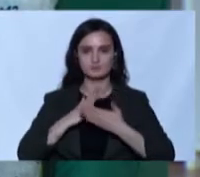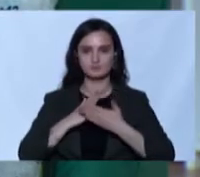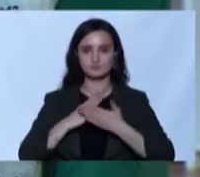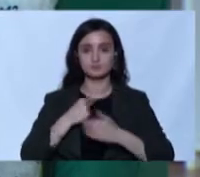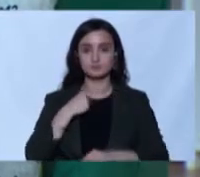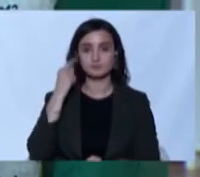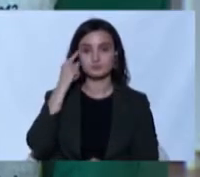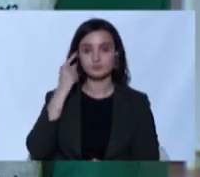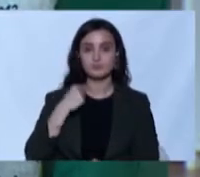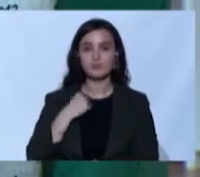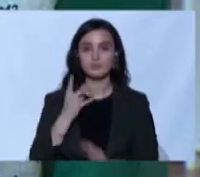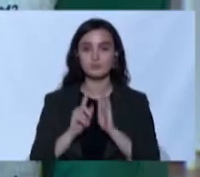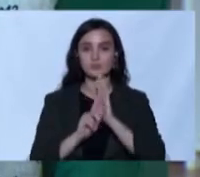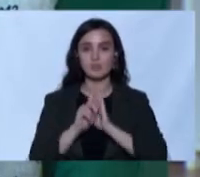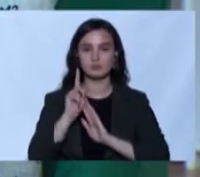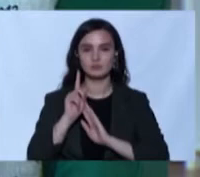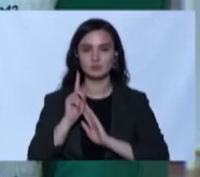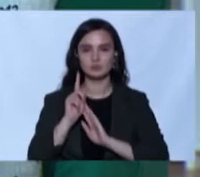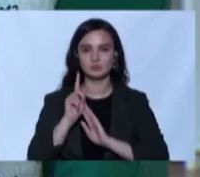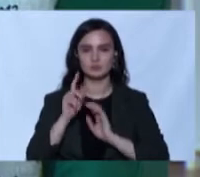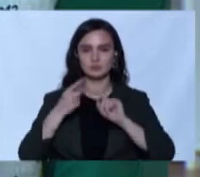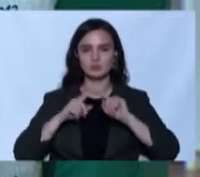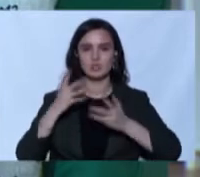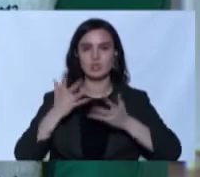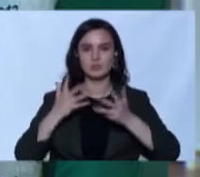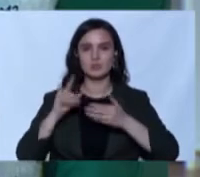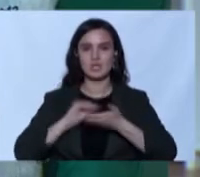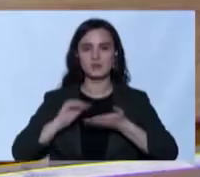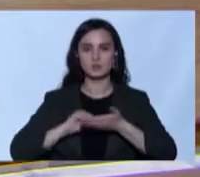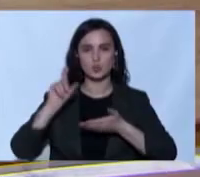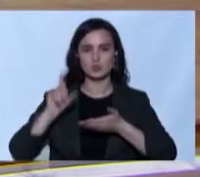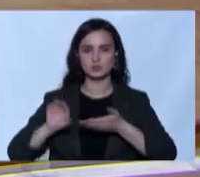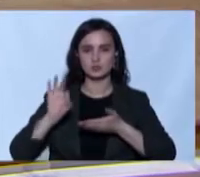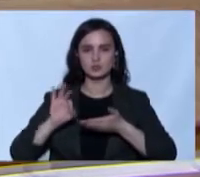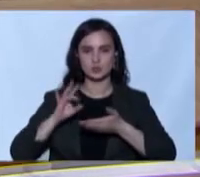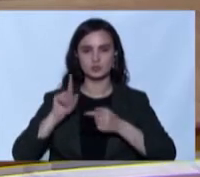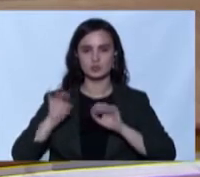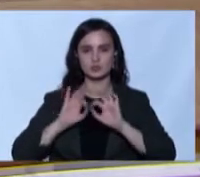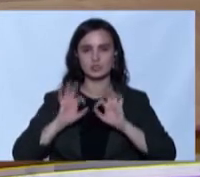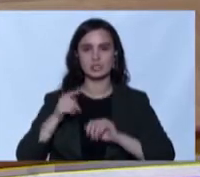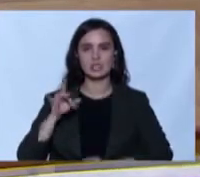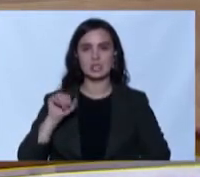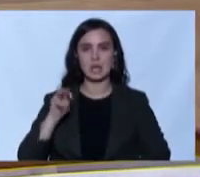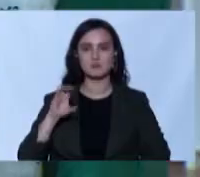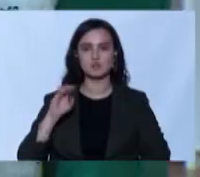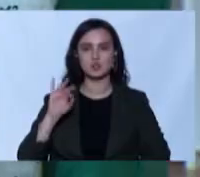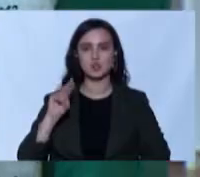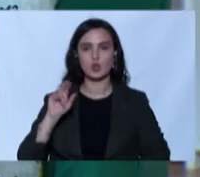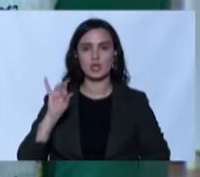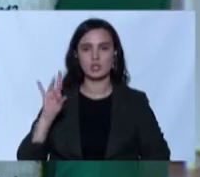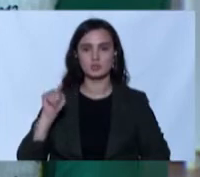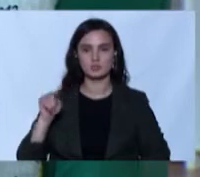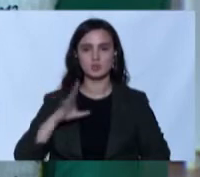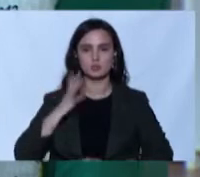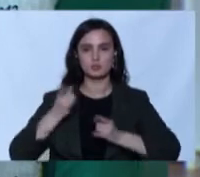But I think something we should start off with is perhaps the author, and we should discuss the author, Bram Stoker. Now, Bram Stoker